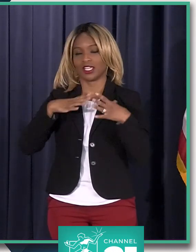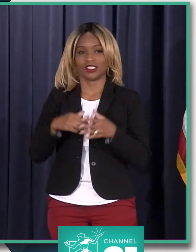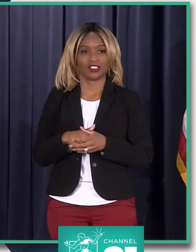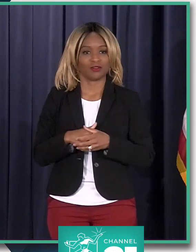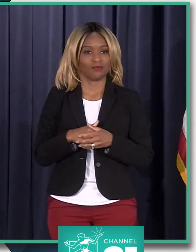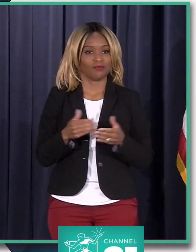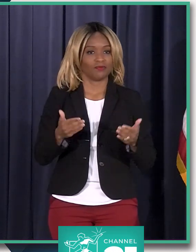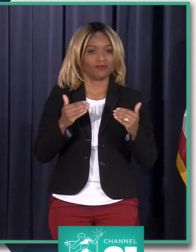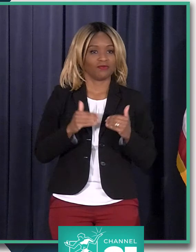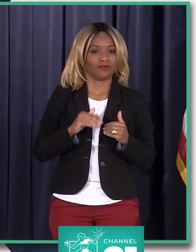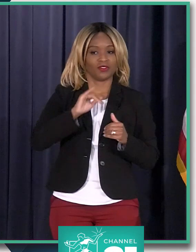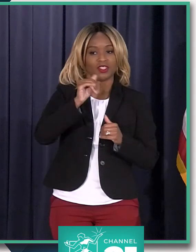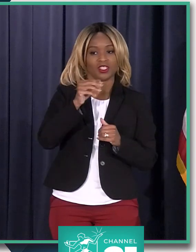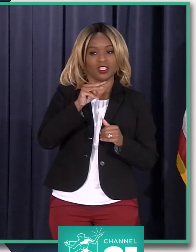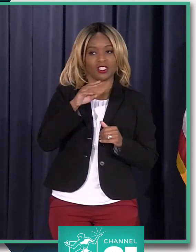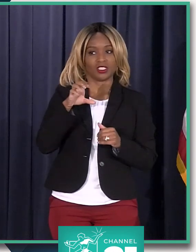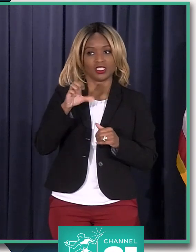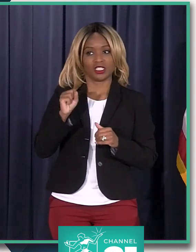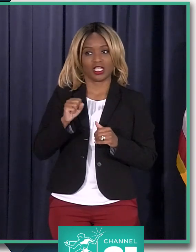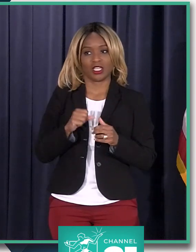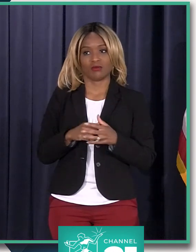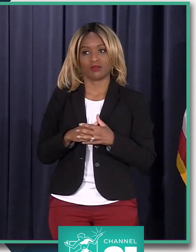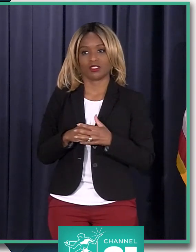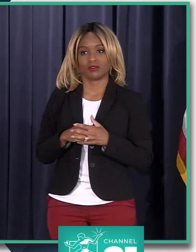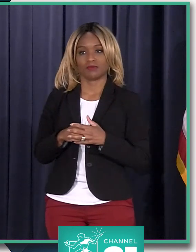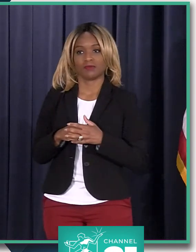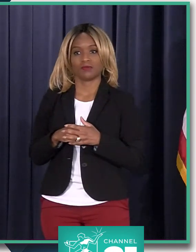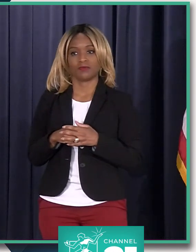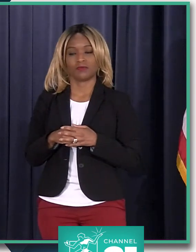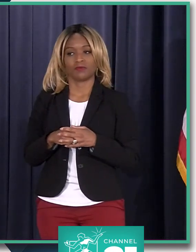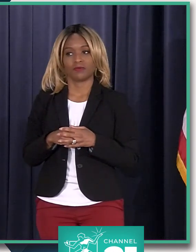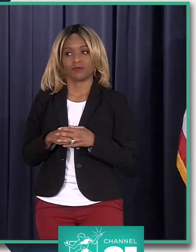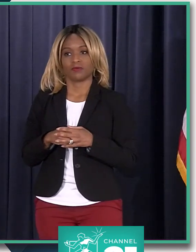Next is James. Okay, James, you are up.